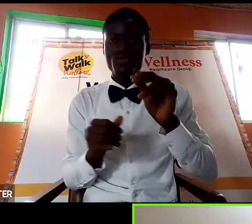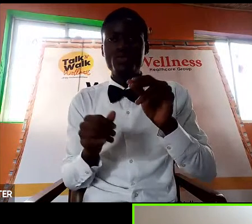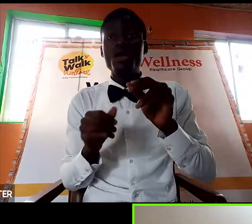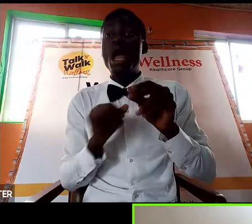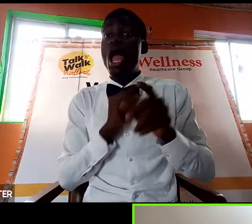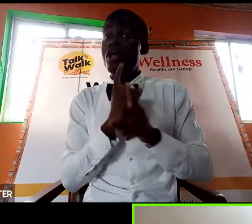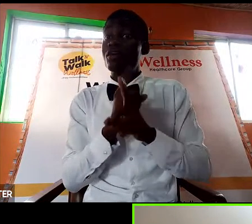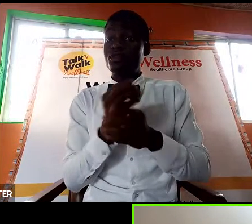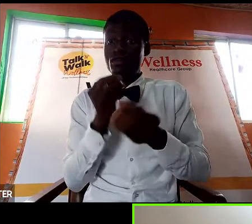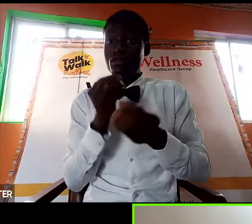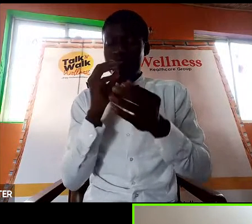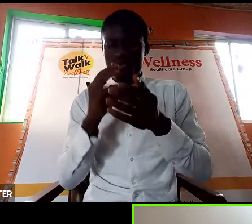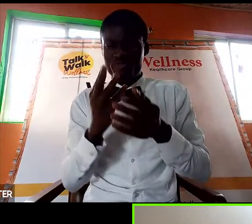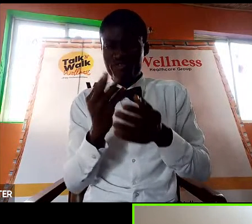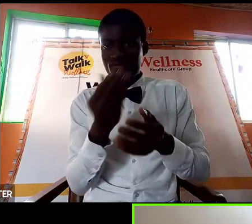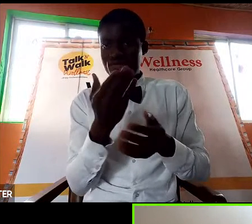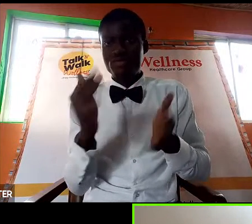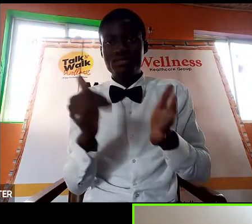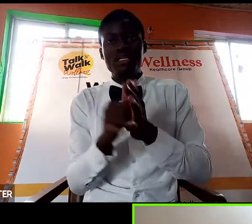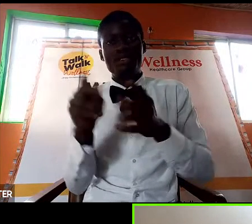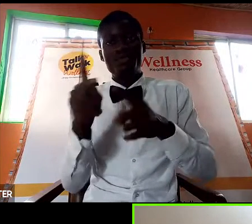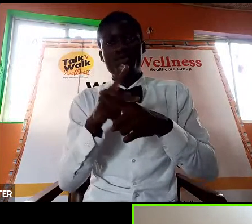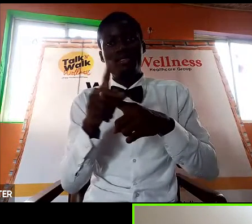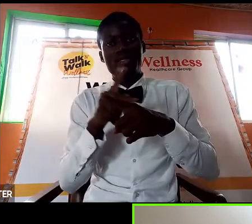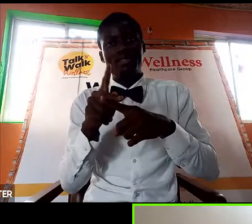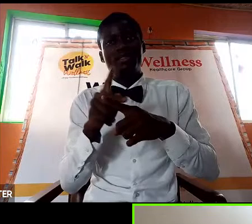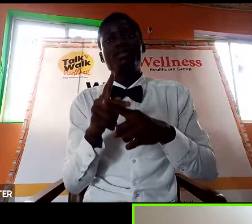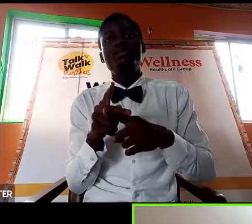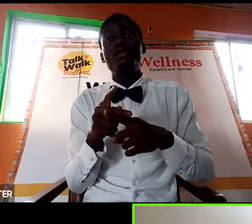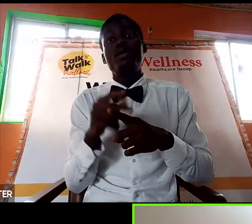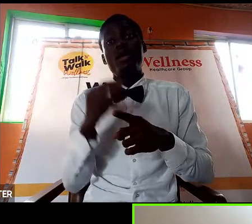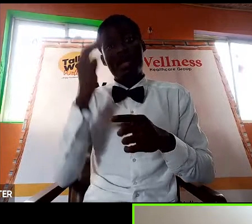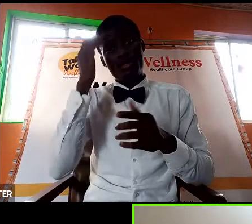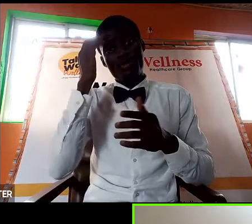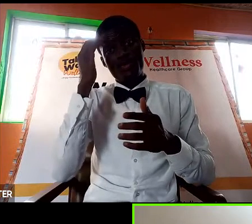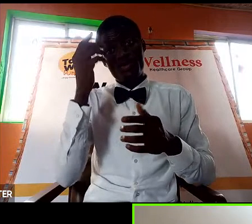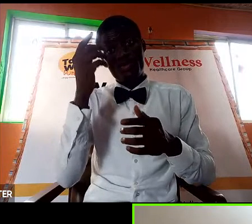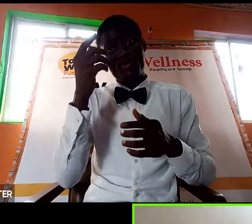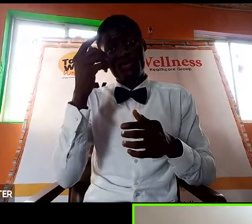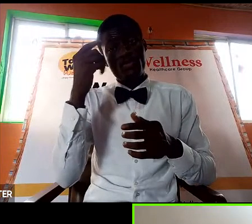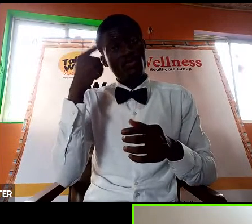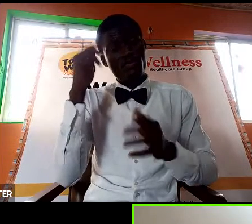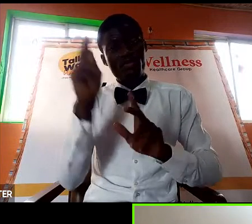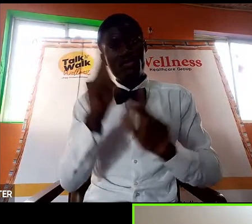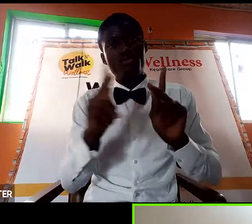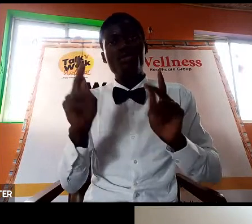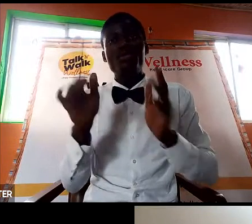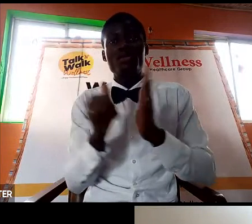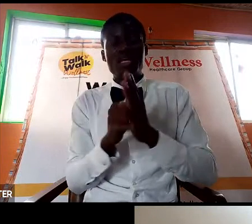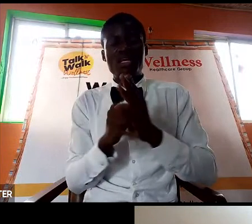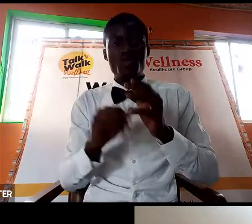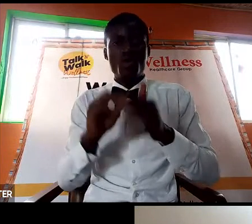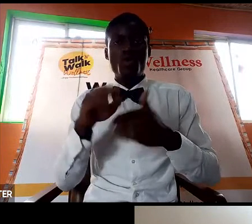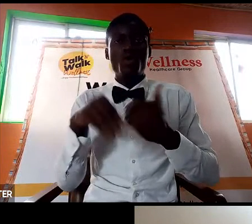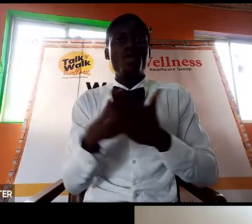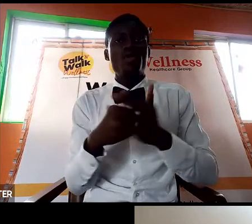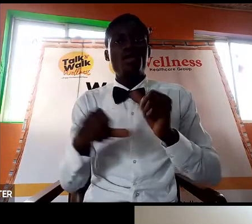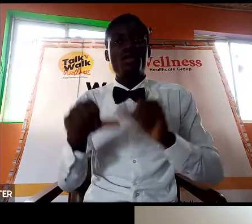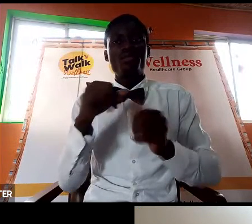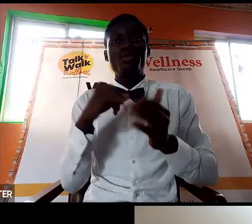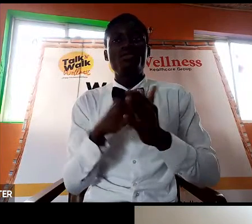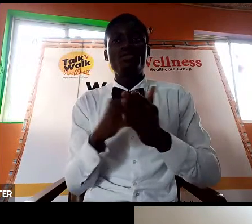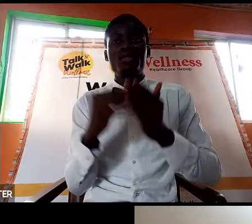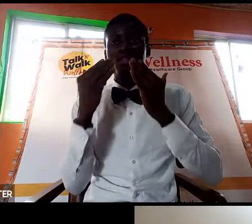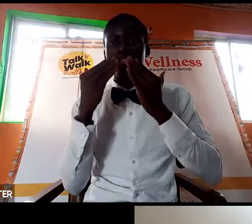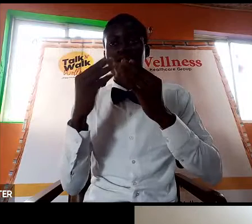know it works for, I mean, for people, and so that's about it. Thank you very much, Dr. Tolu. Thank you